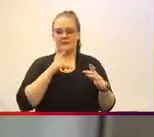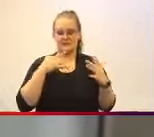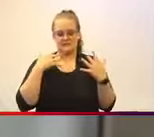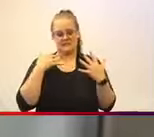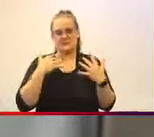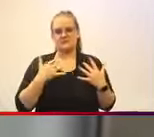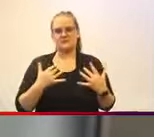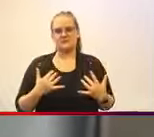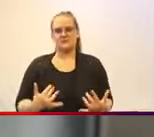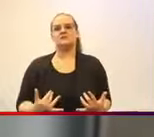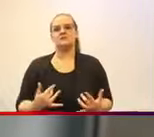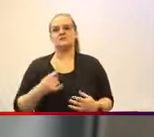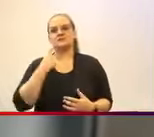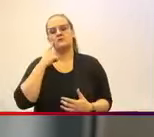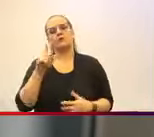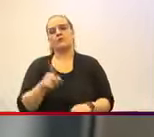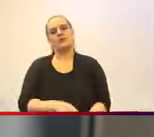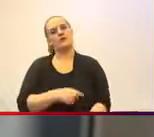time.